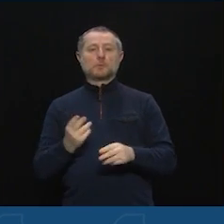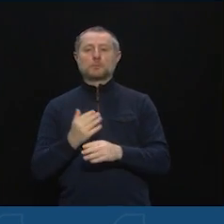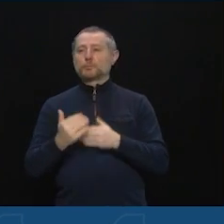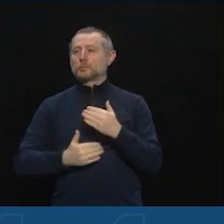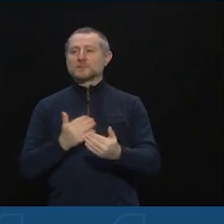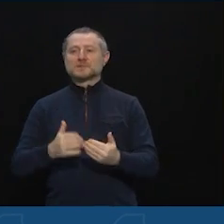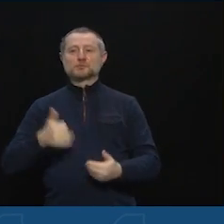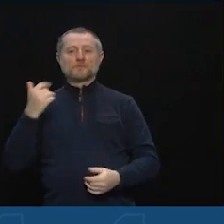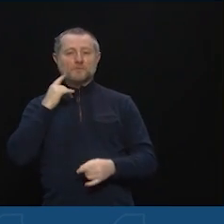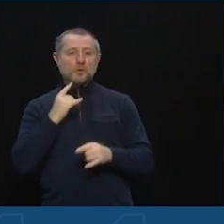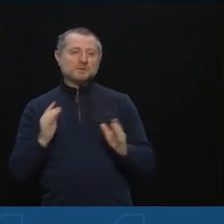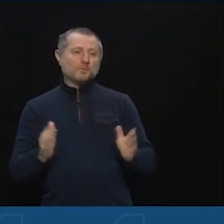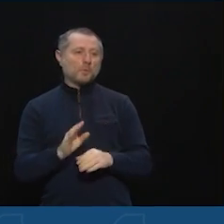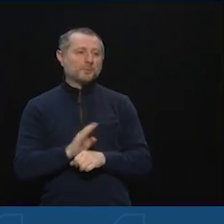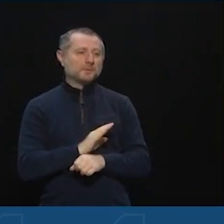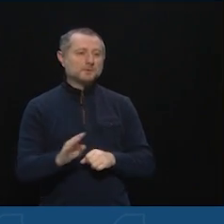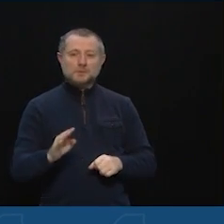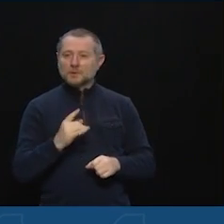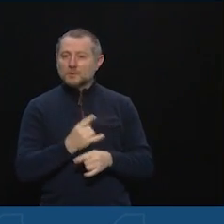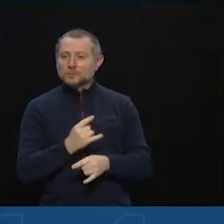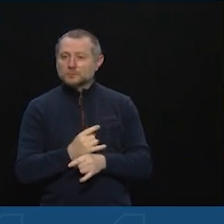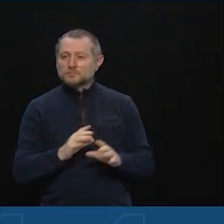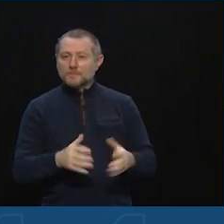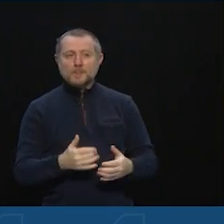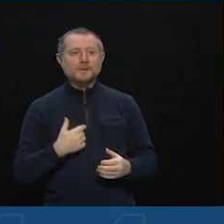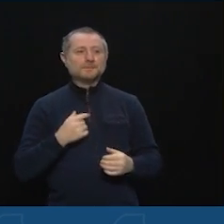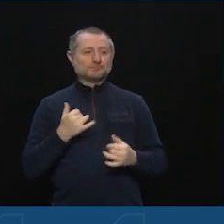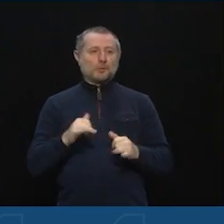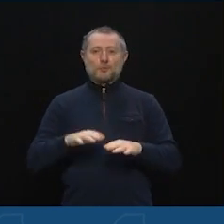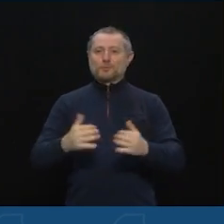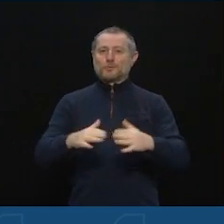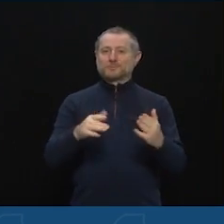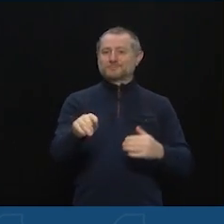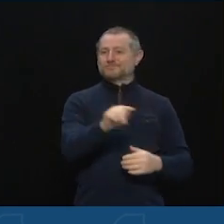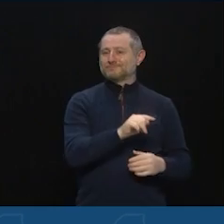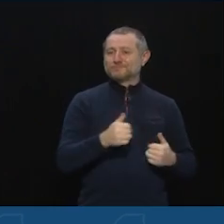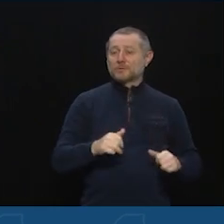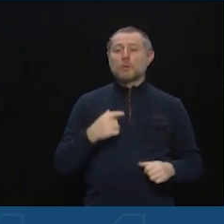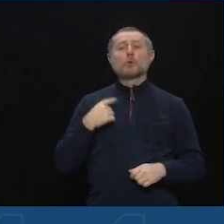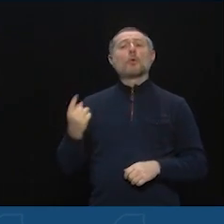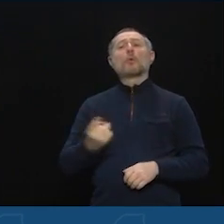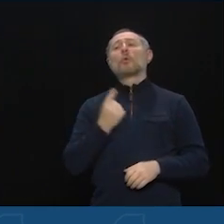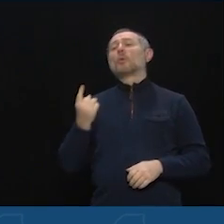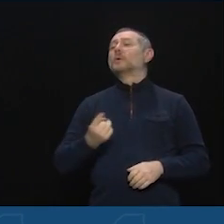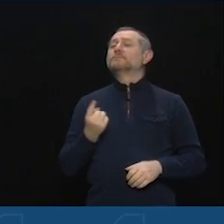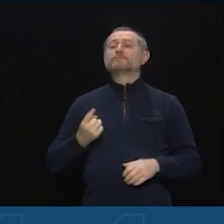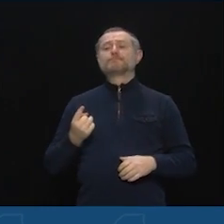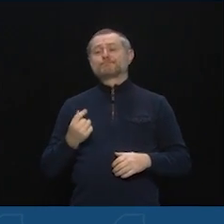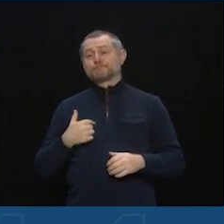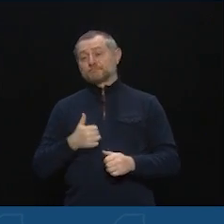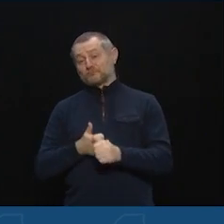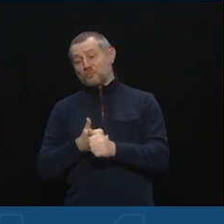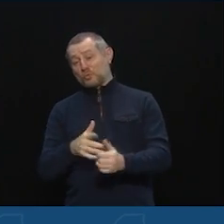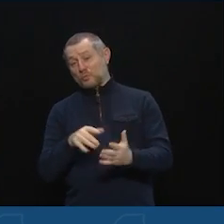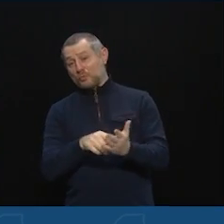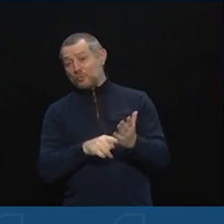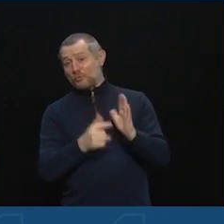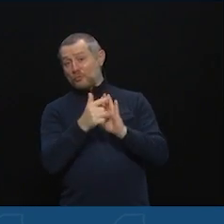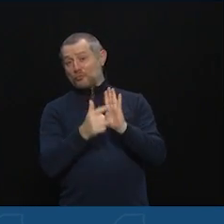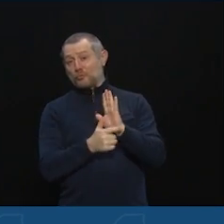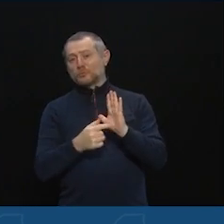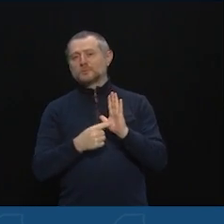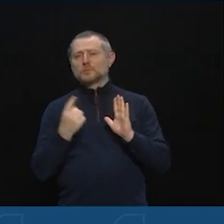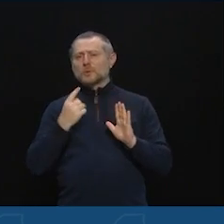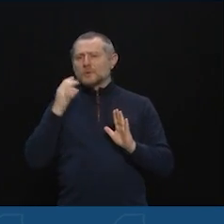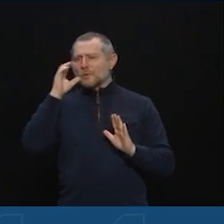small businesses that are trying to get open. And you're constantly looking for, within the constraints of the law that you have, you're constantly looking for